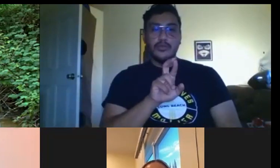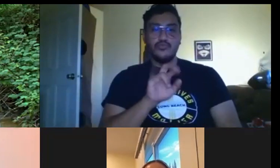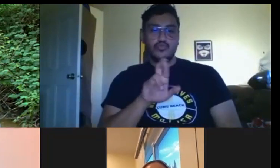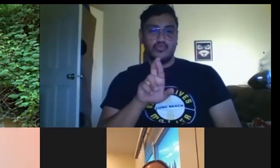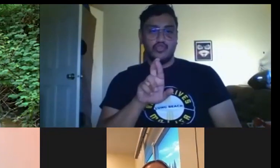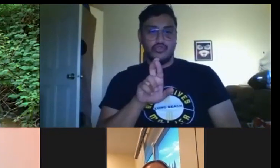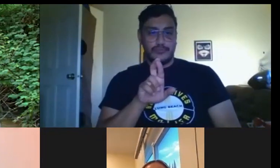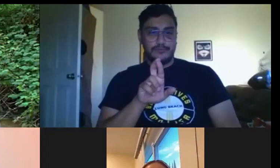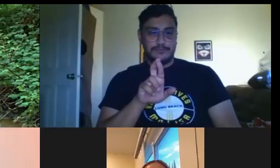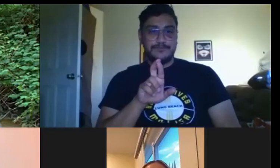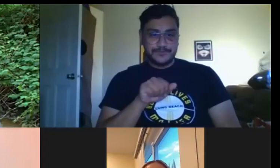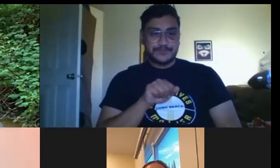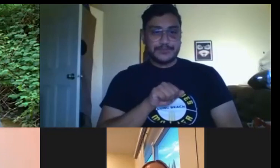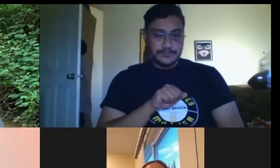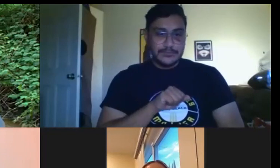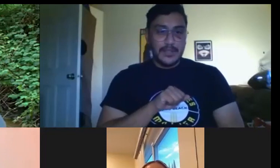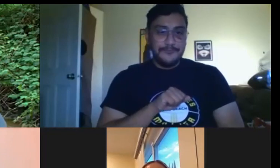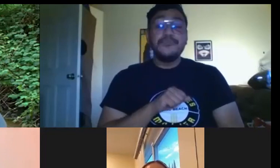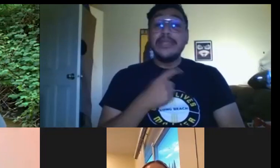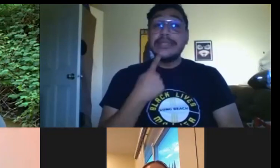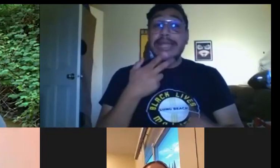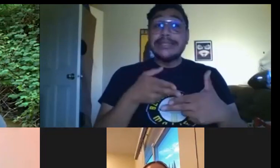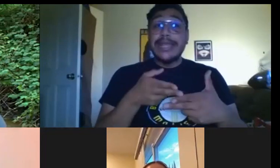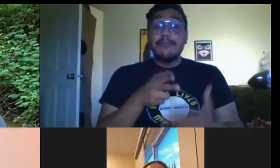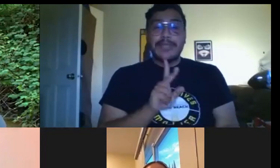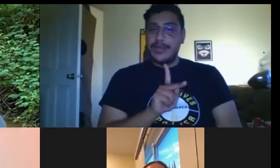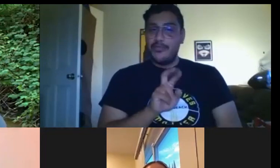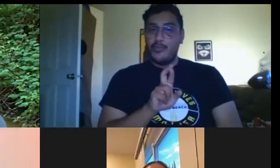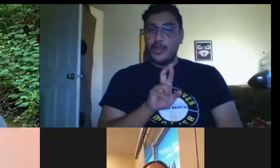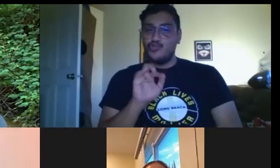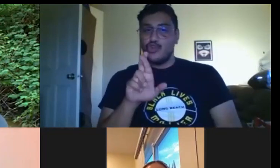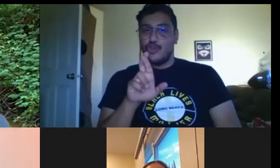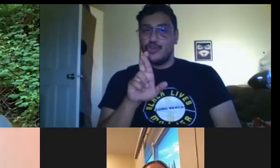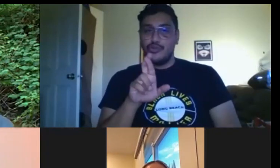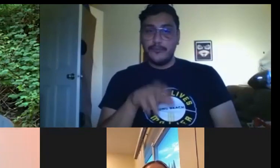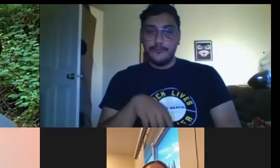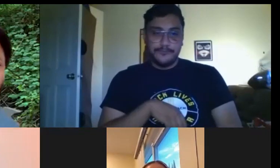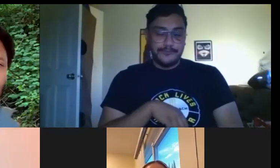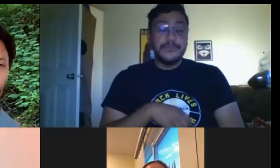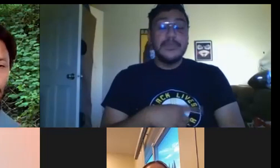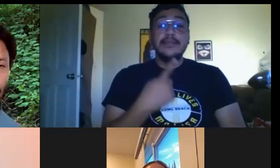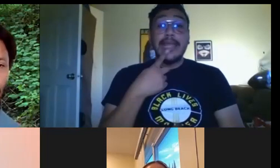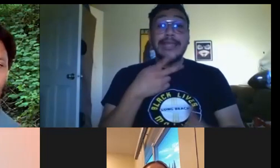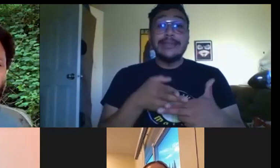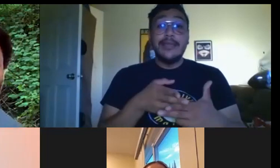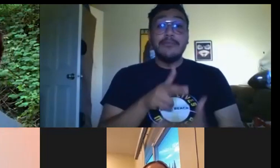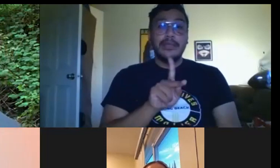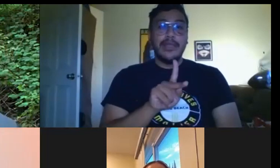Kenneth Ross Jr. Say his name. Kenneth Ross Jr. Say his name.